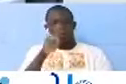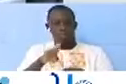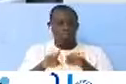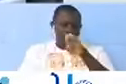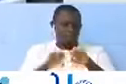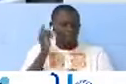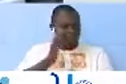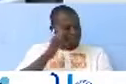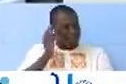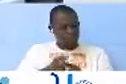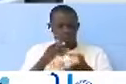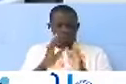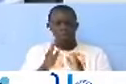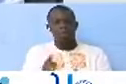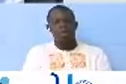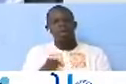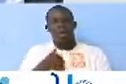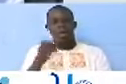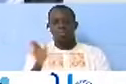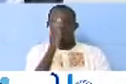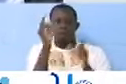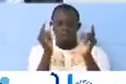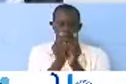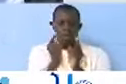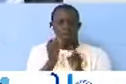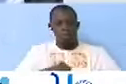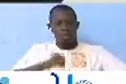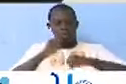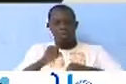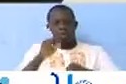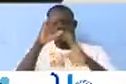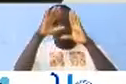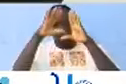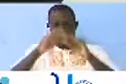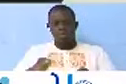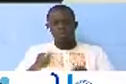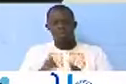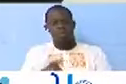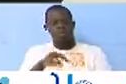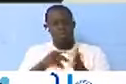stairs hastily. That was I went to the bus. So you were afraid,